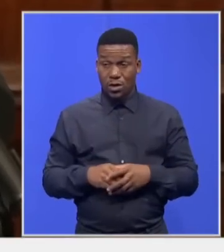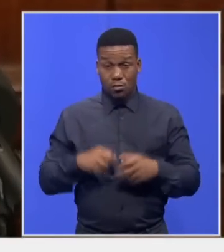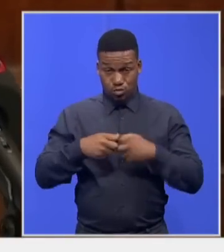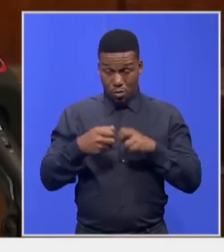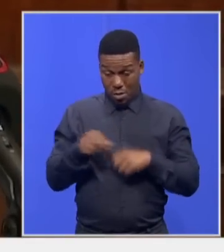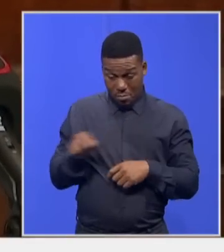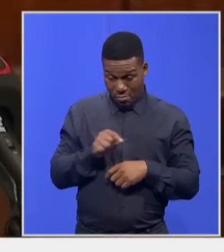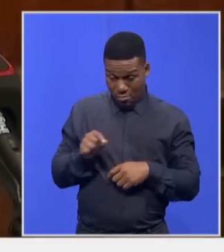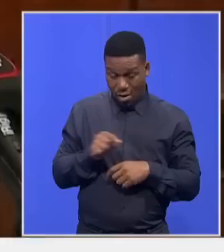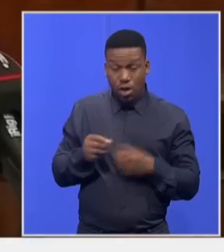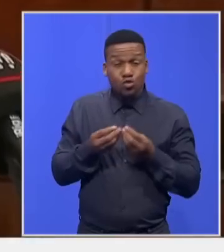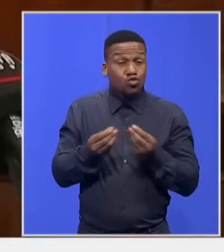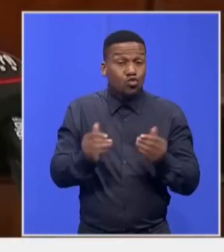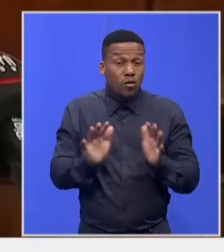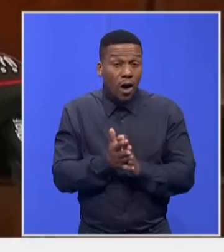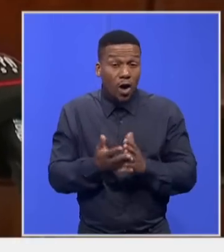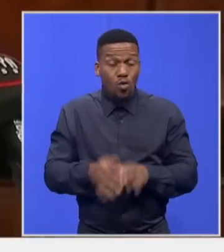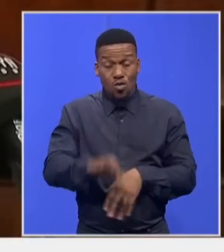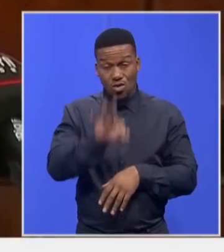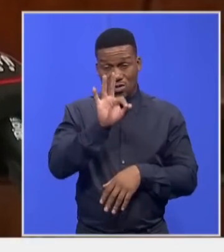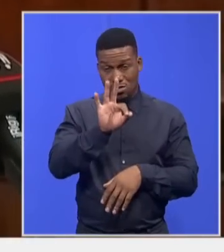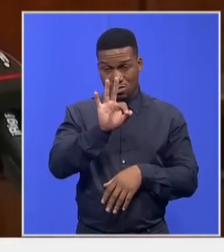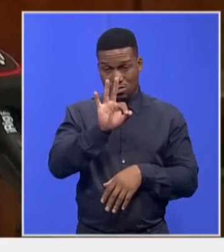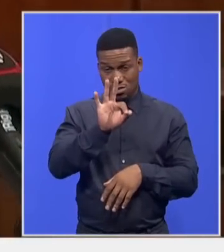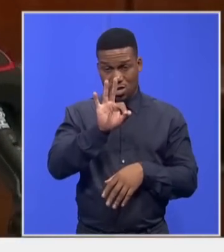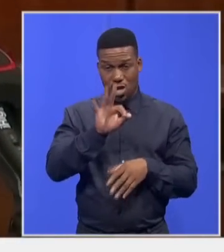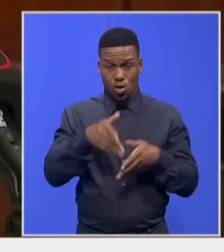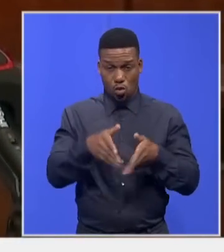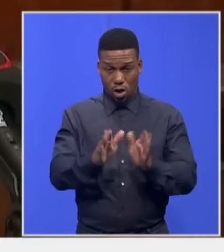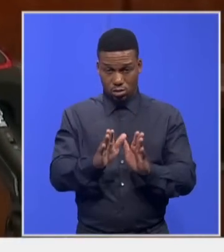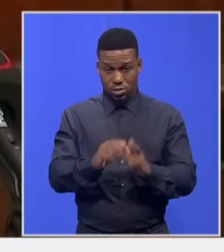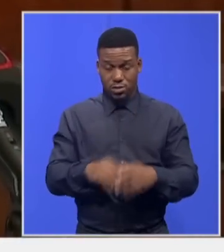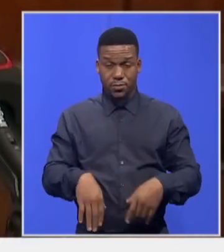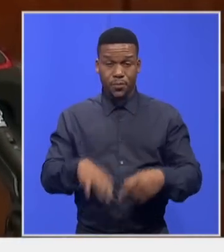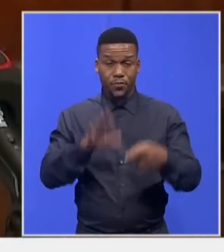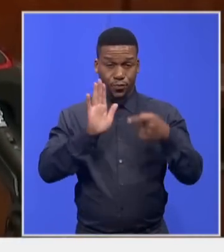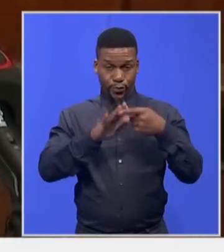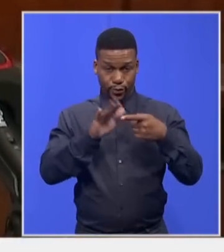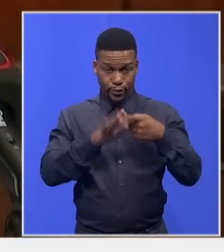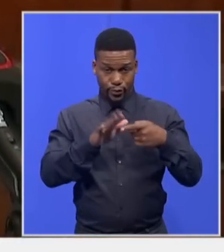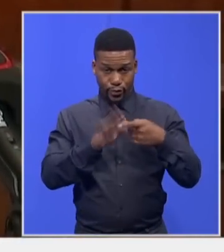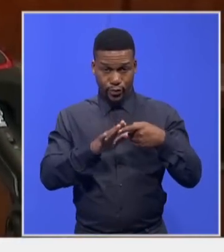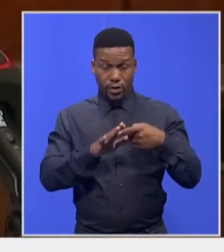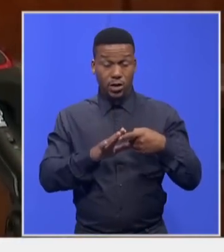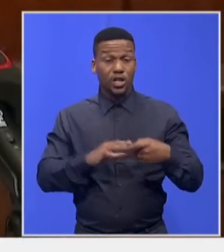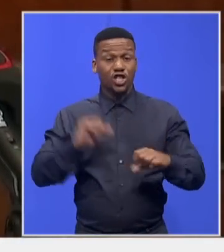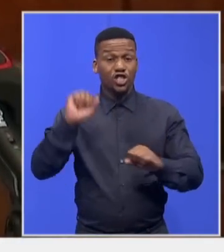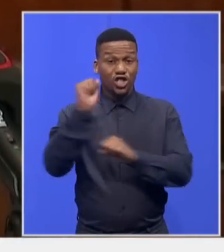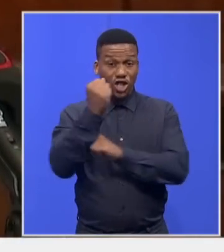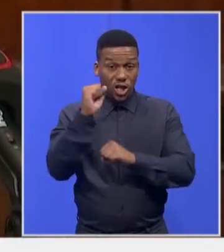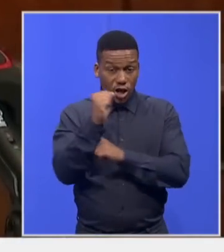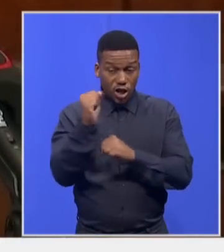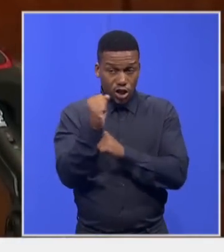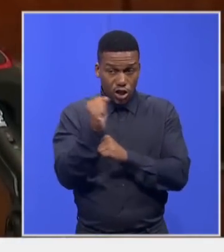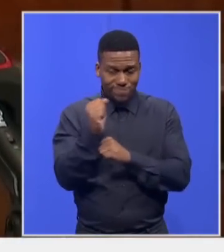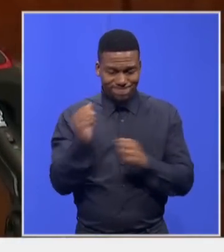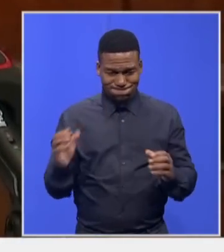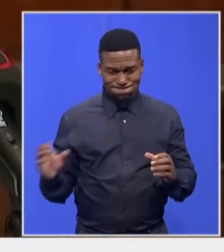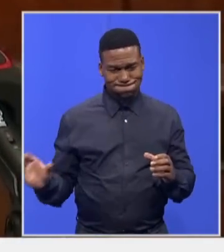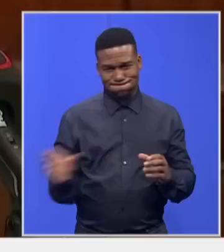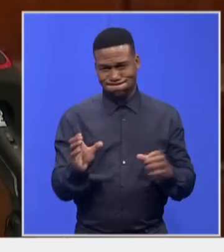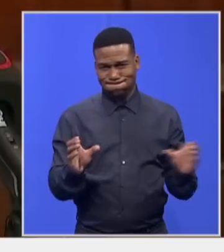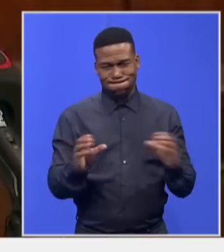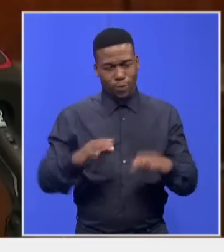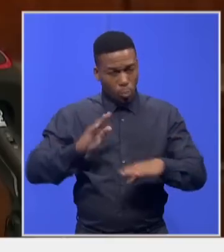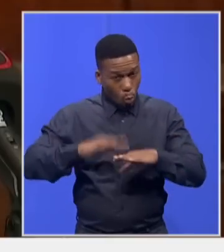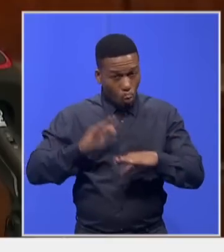first one is to ensure that we ramp up generation capacity, and that explains the reason why we have been to Eskom just to ask the